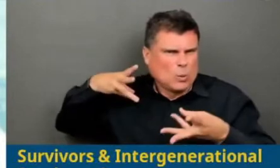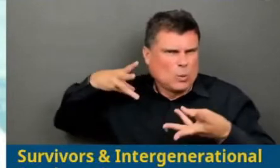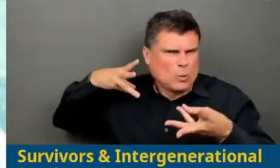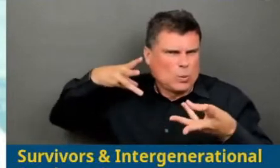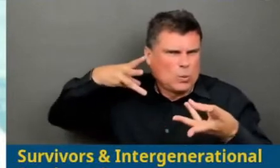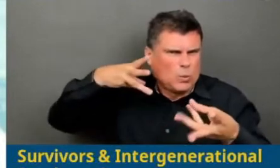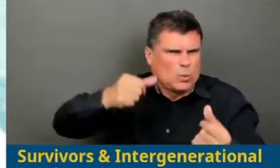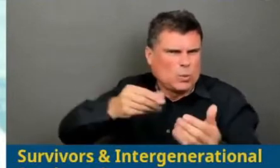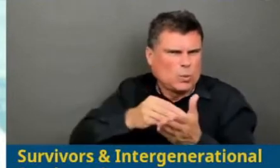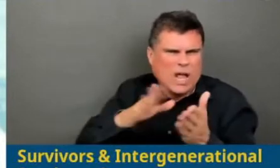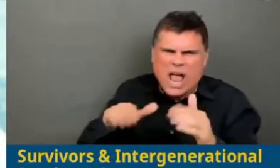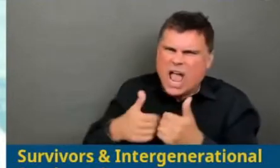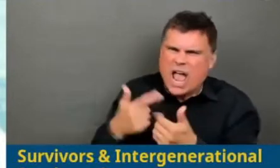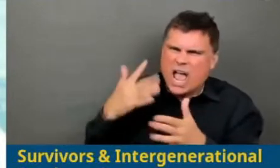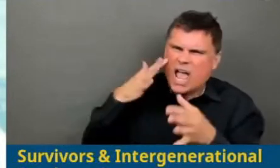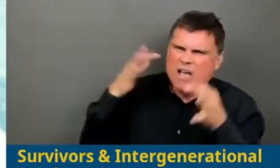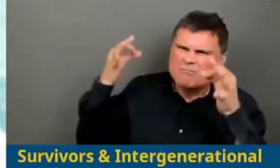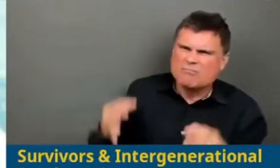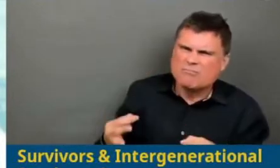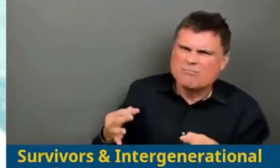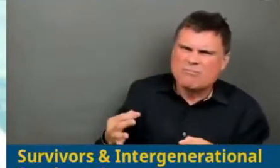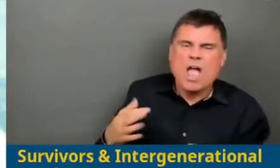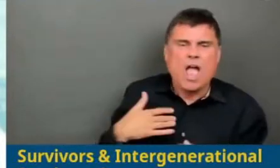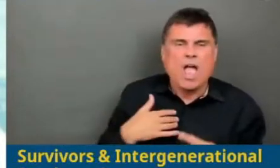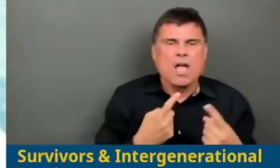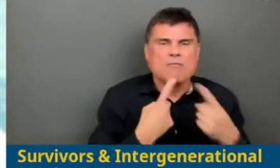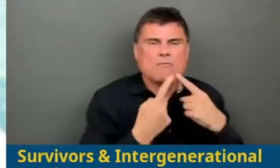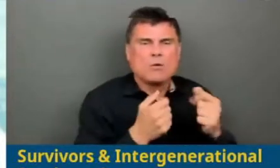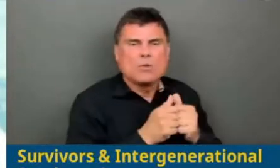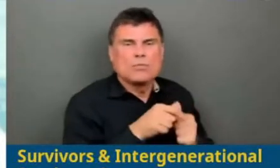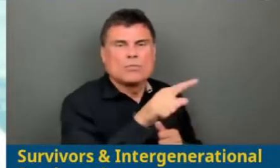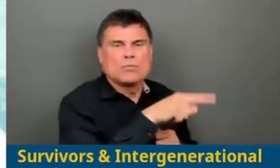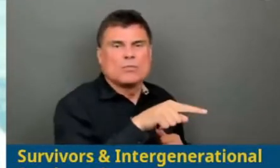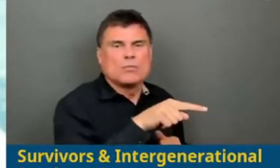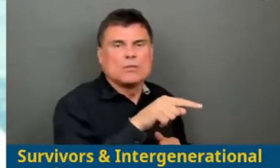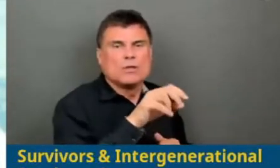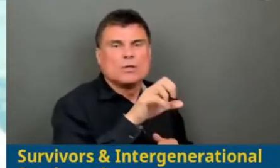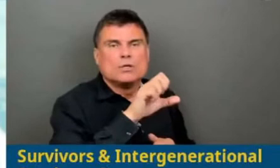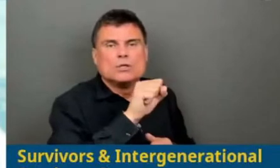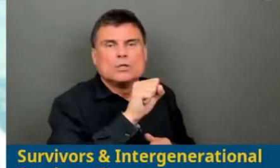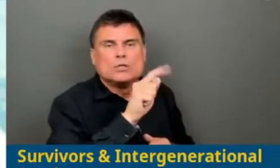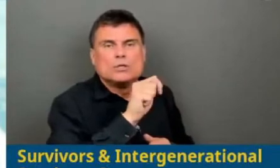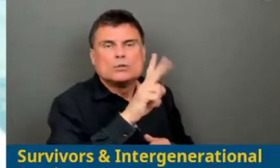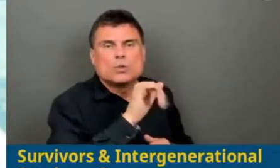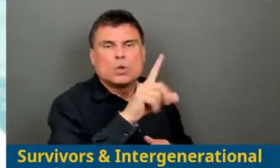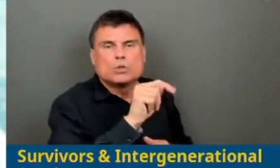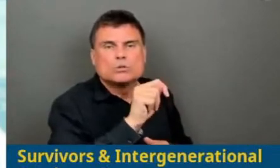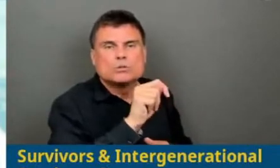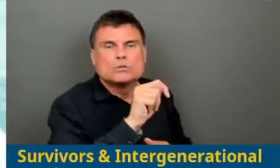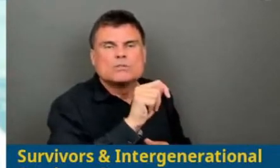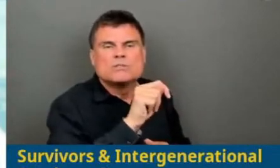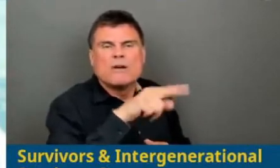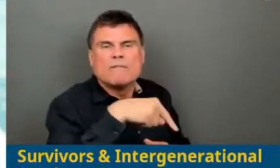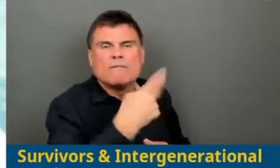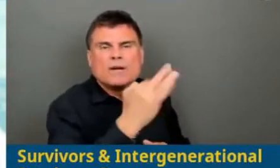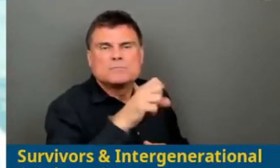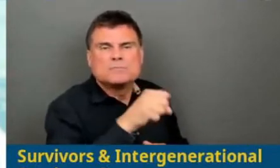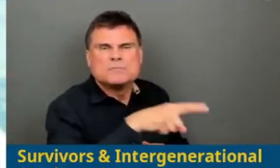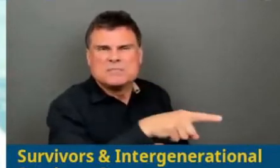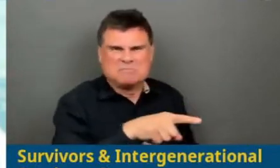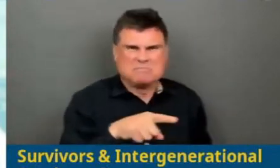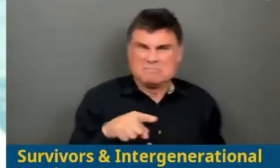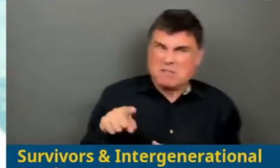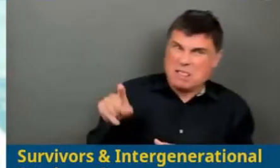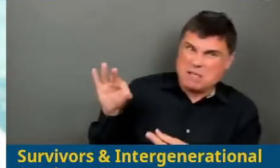I'm wondering, I spoke to Stuart Phillip, and he said this is nowhere near enough. Right. How did you arrive at that number? Right. I've spoken